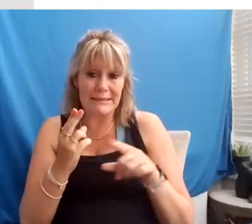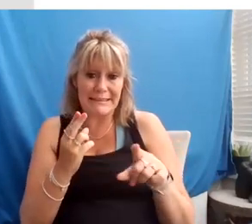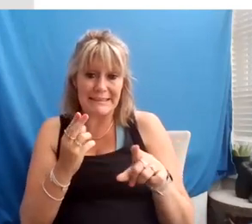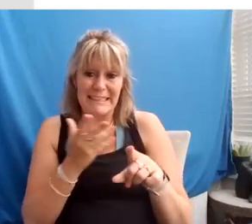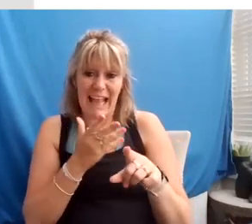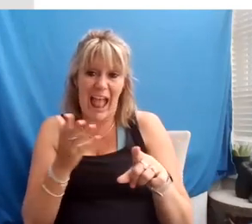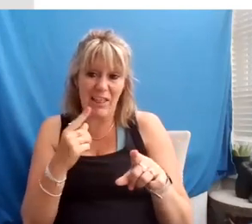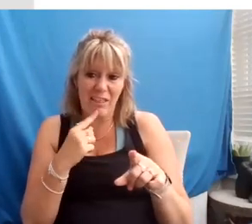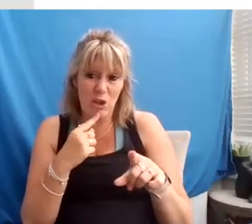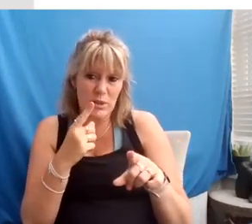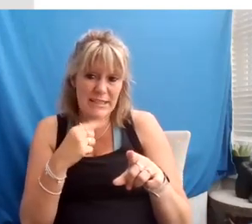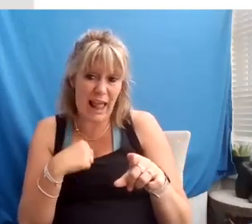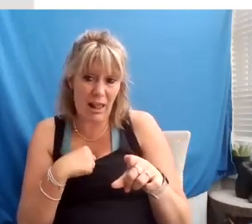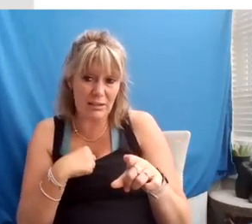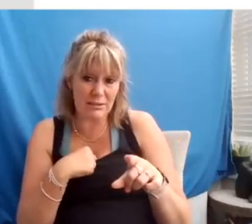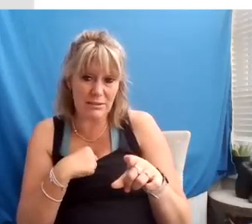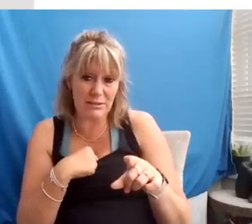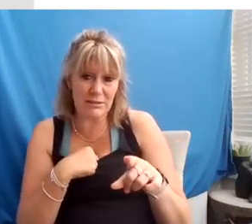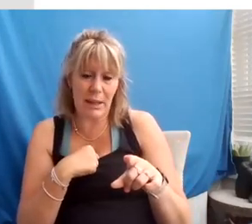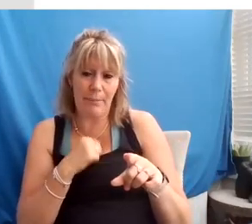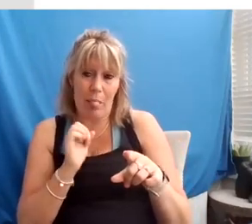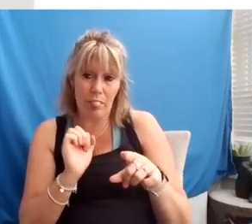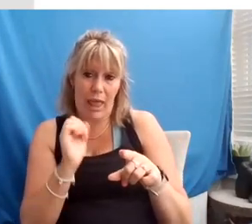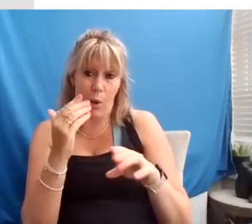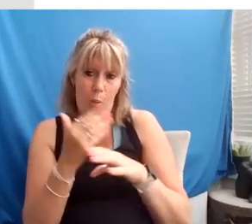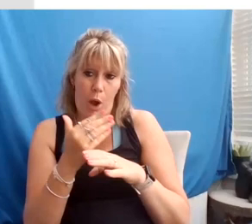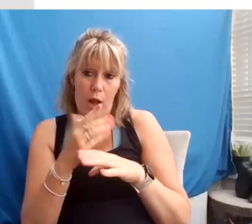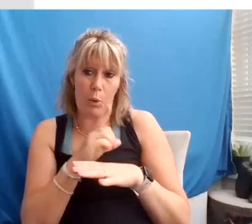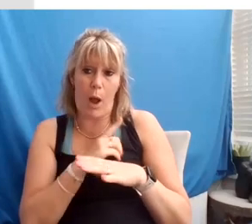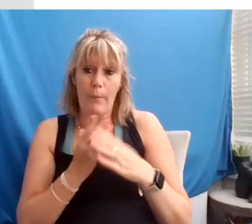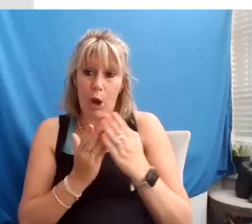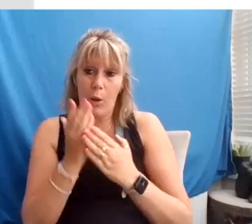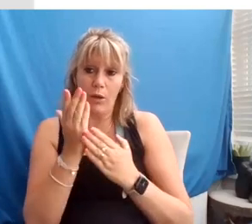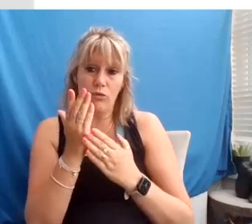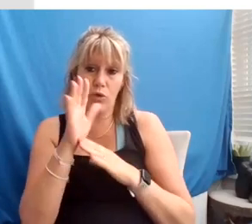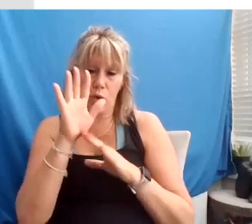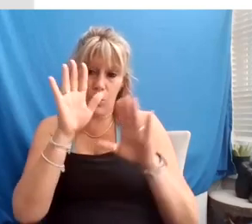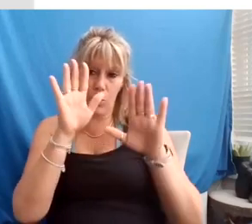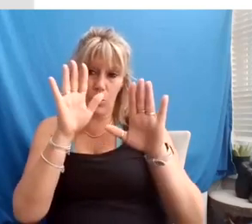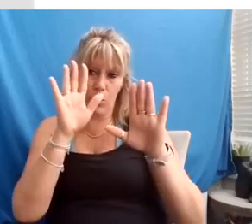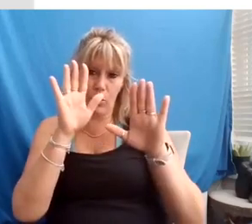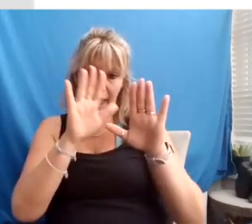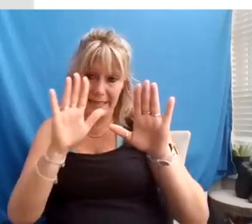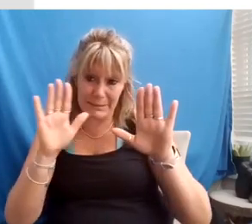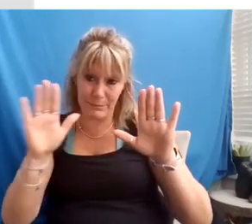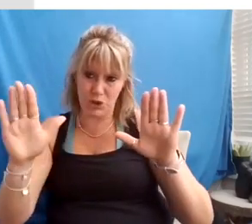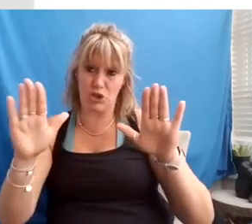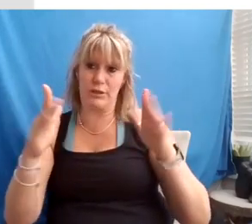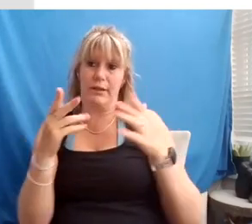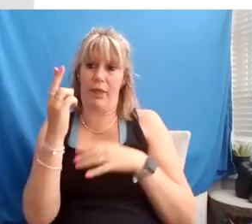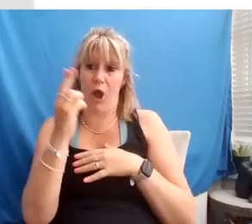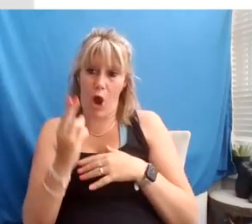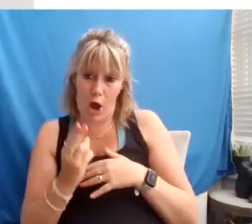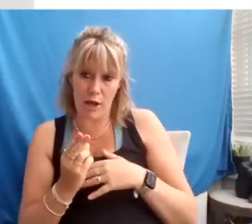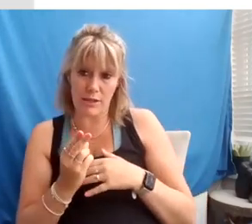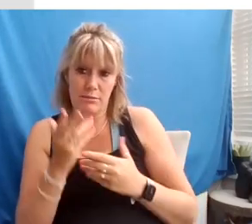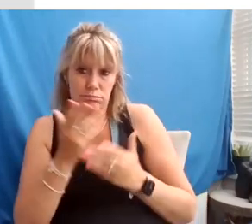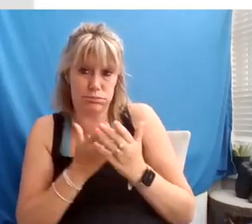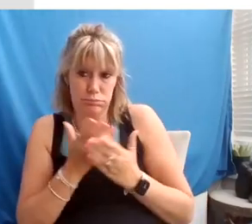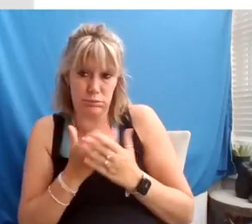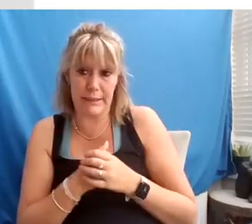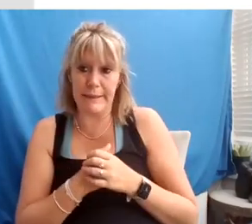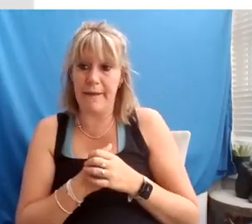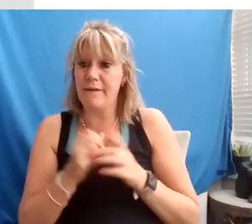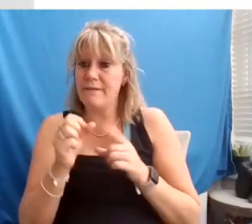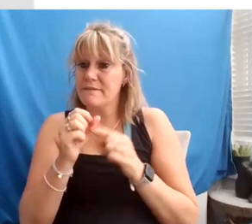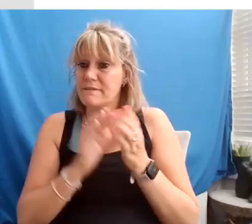tell us about this work? We're just going through talking about the individual pieces in the show. Unfortunately,